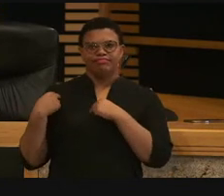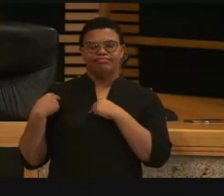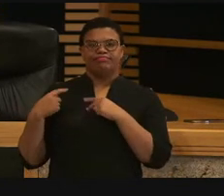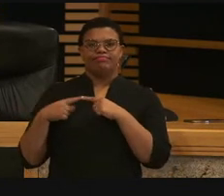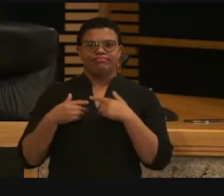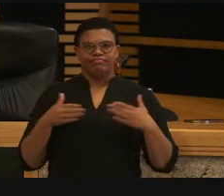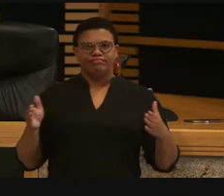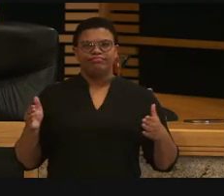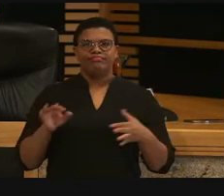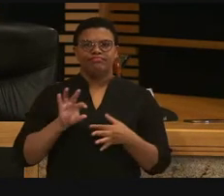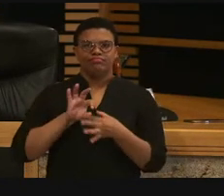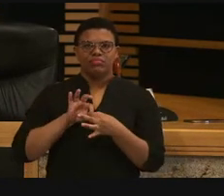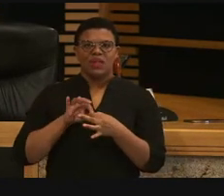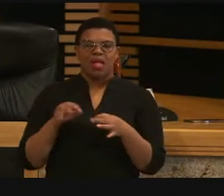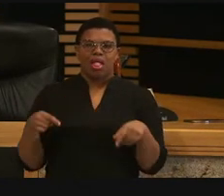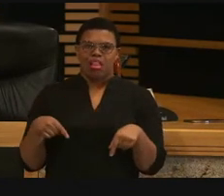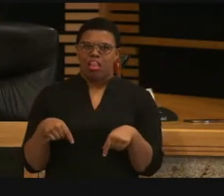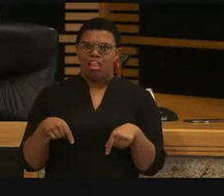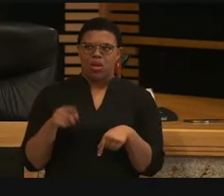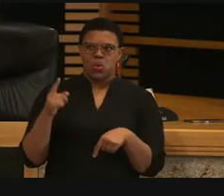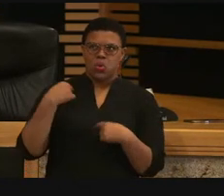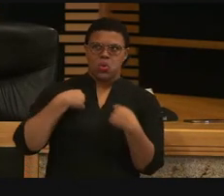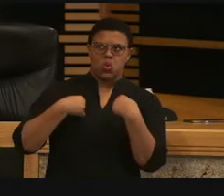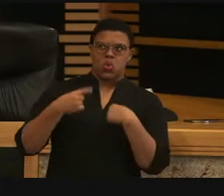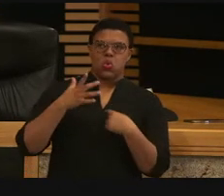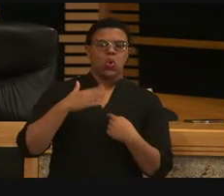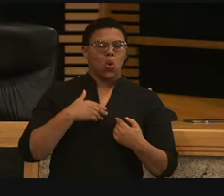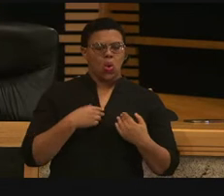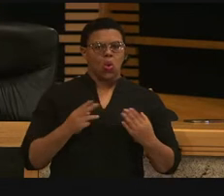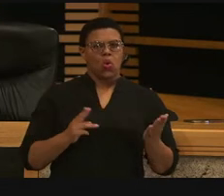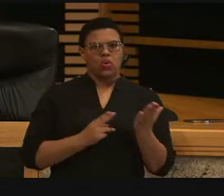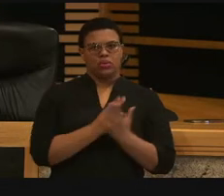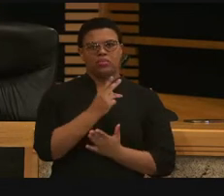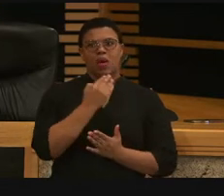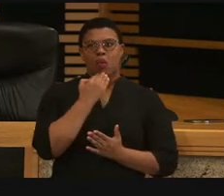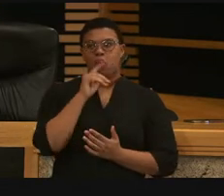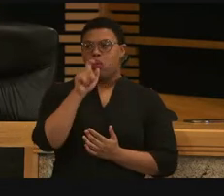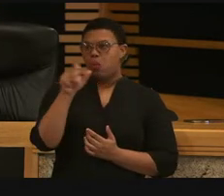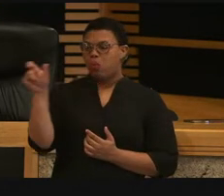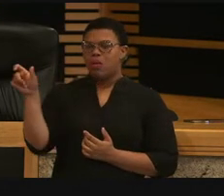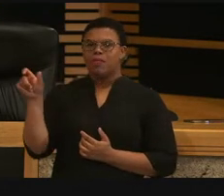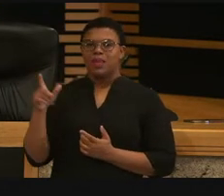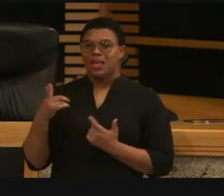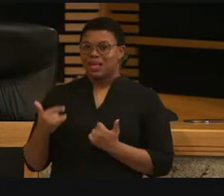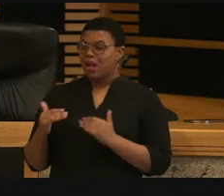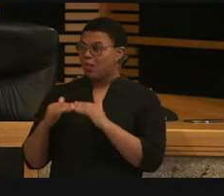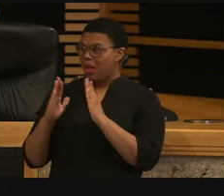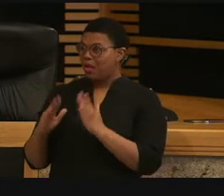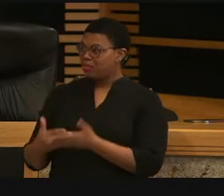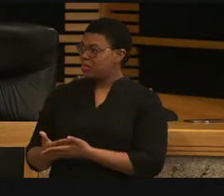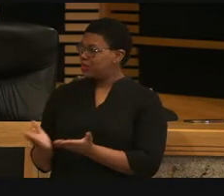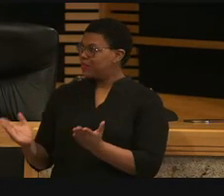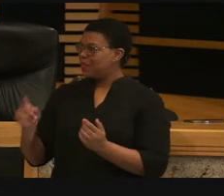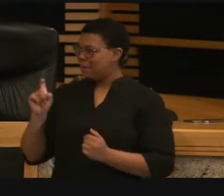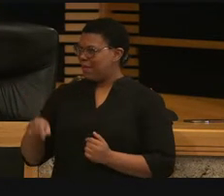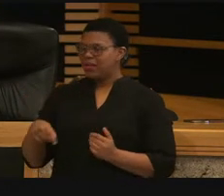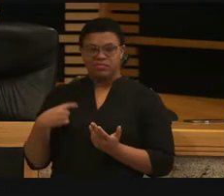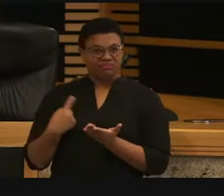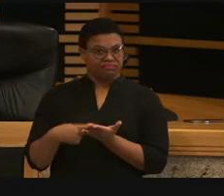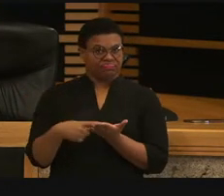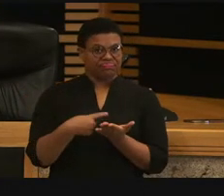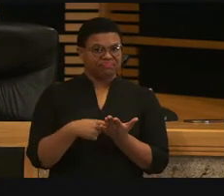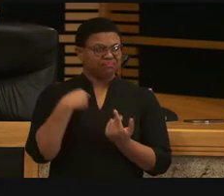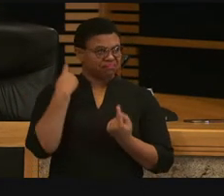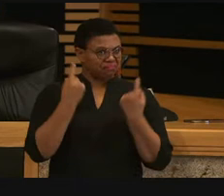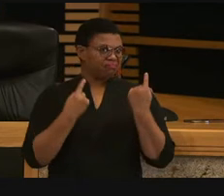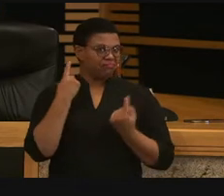society without fear of victimization by the state agencies. This House, Honorable Deputy Speaker, must debate